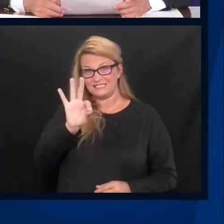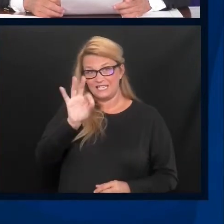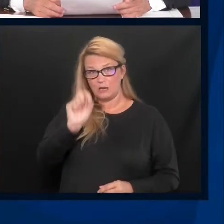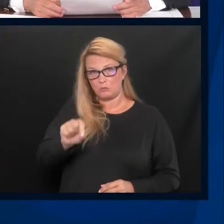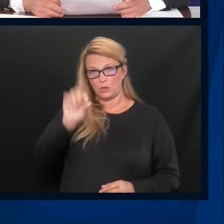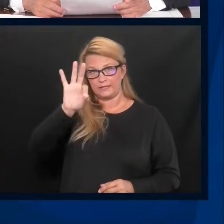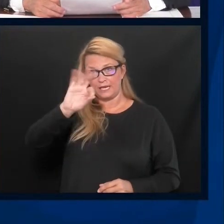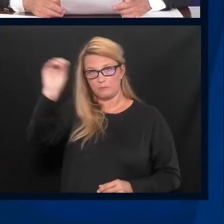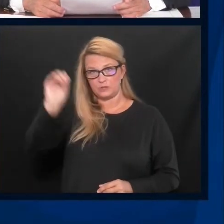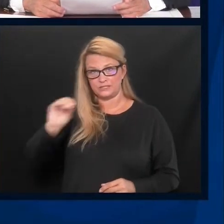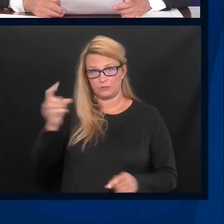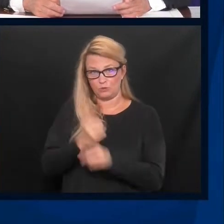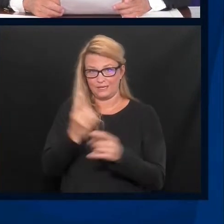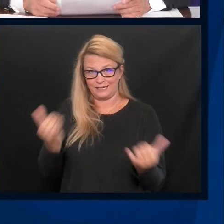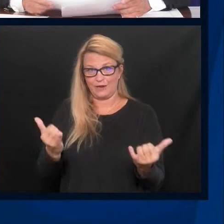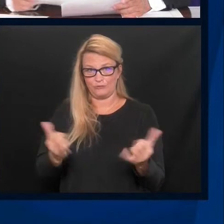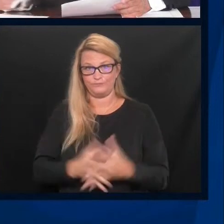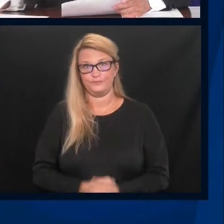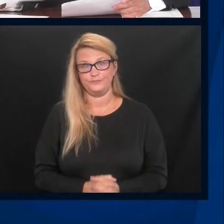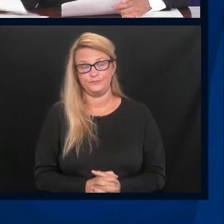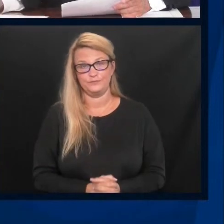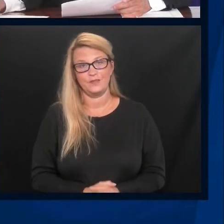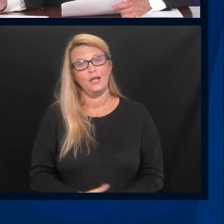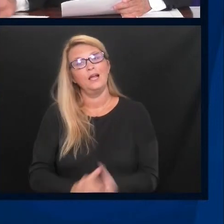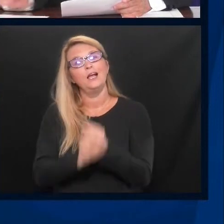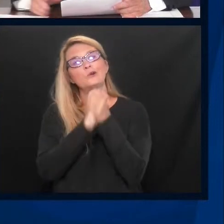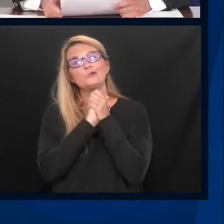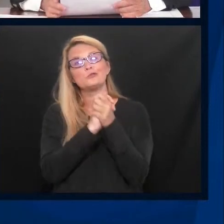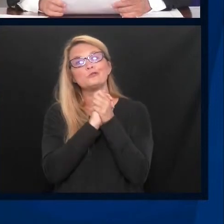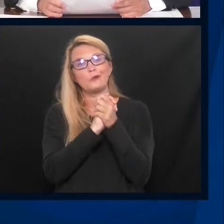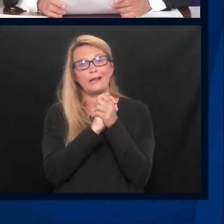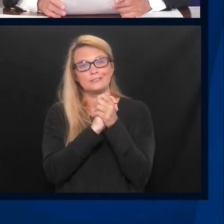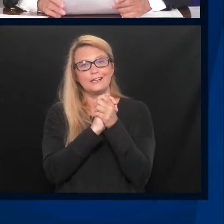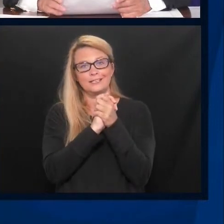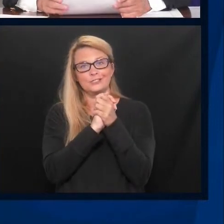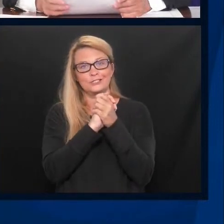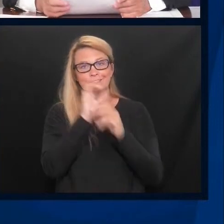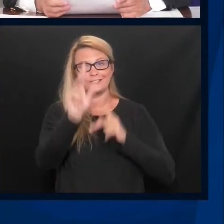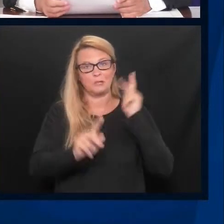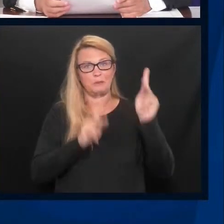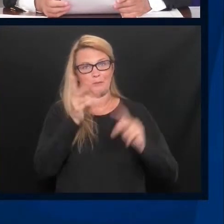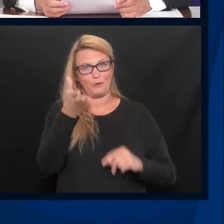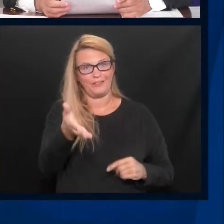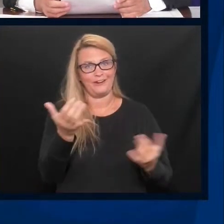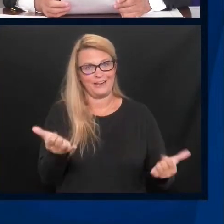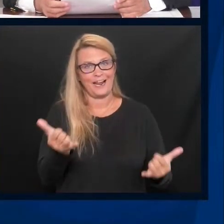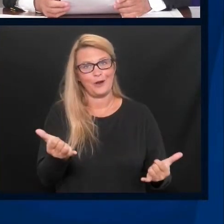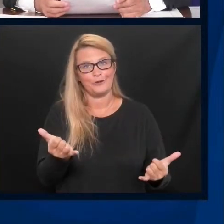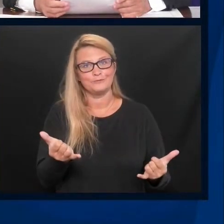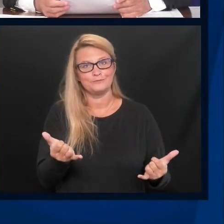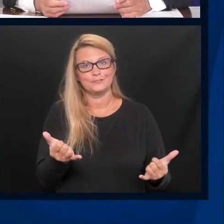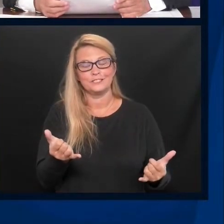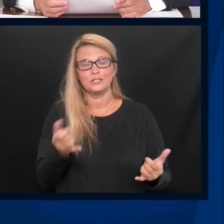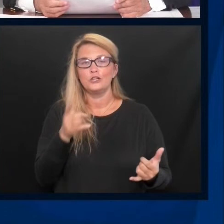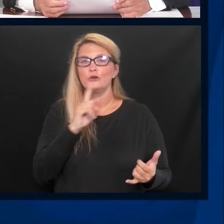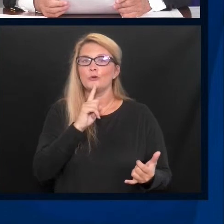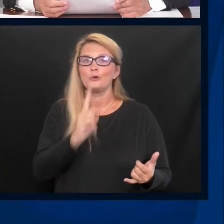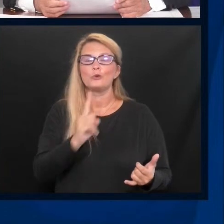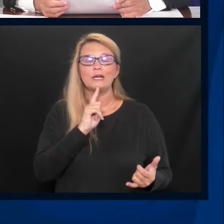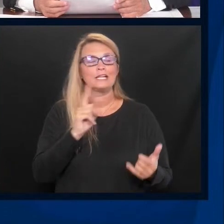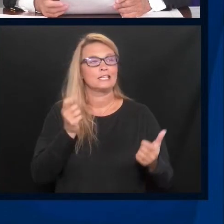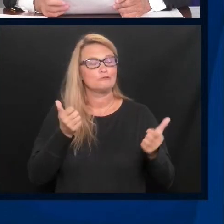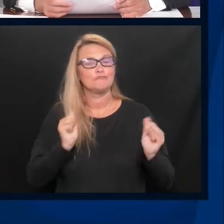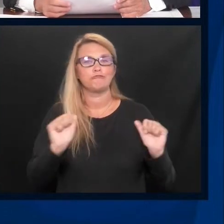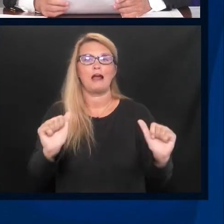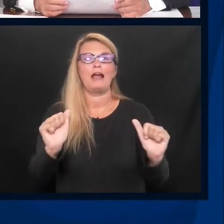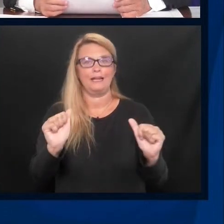69.9% right now. So congratulations to all those out there in every area that are working hard to